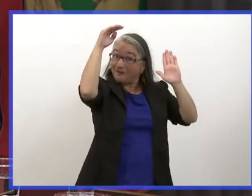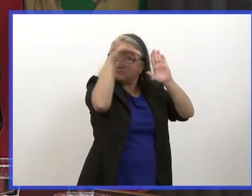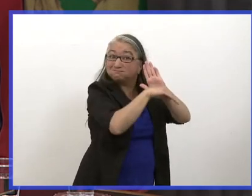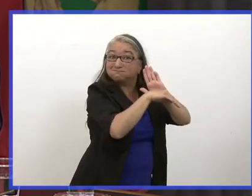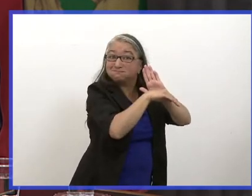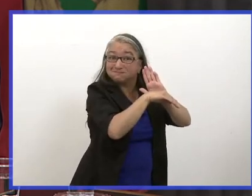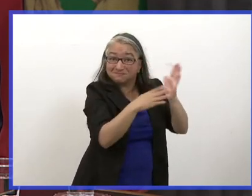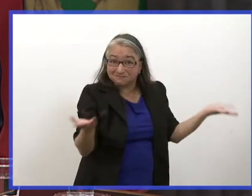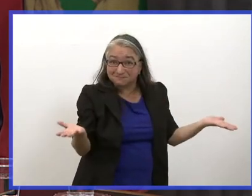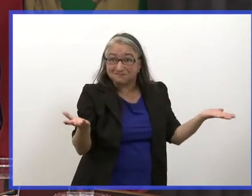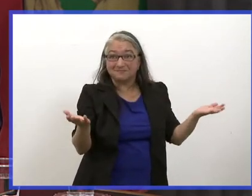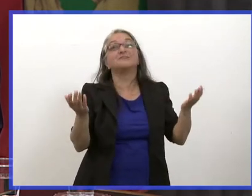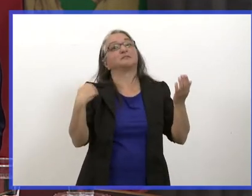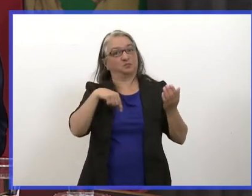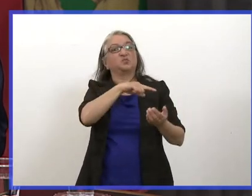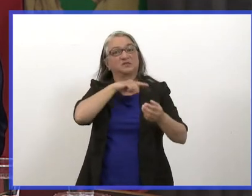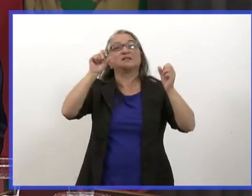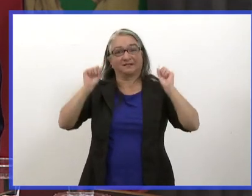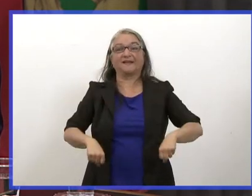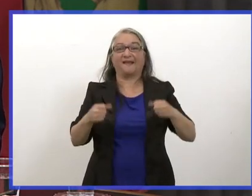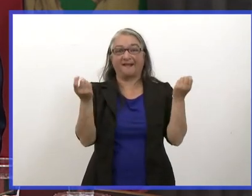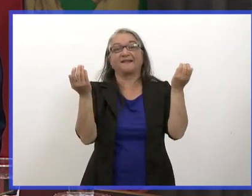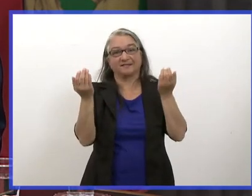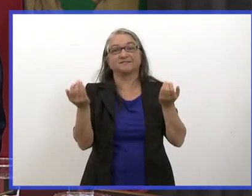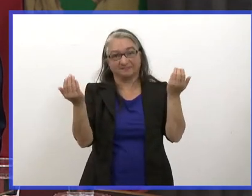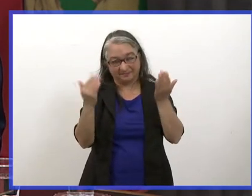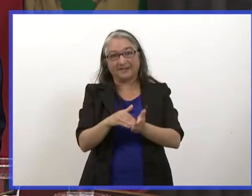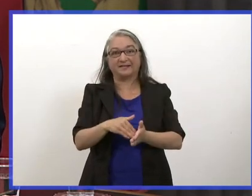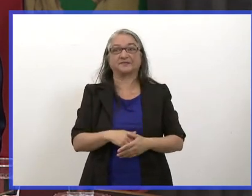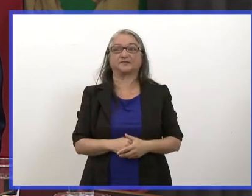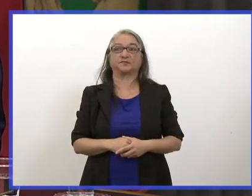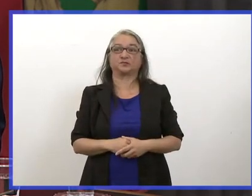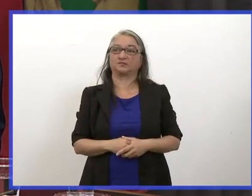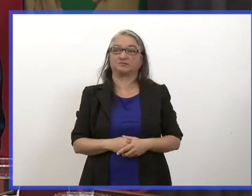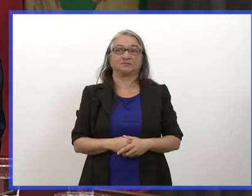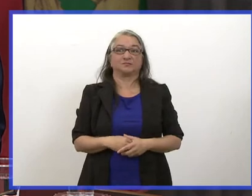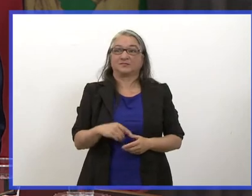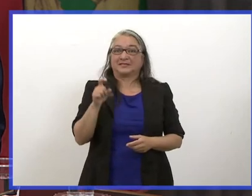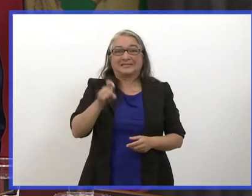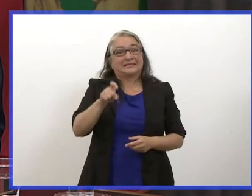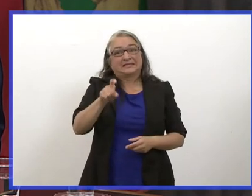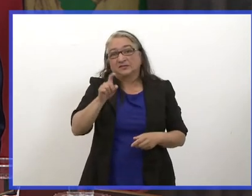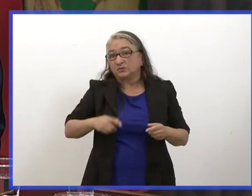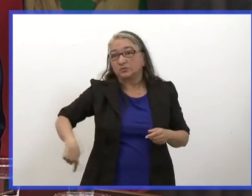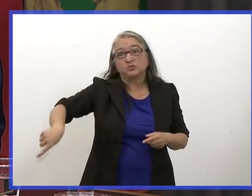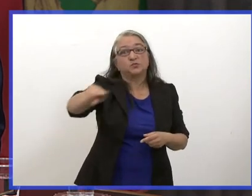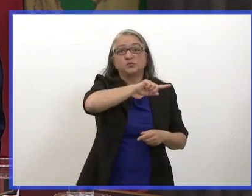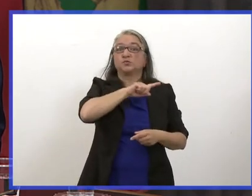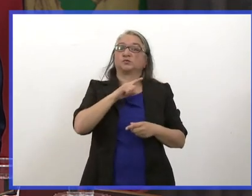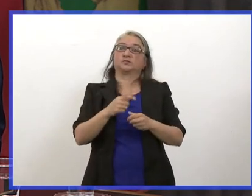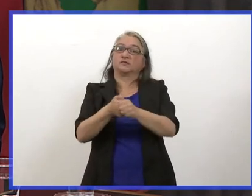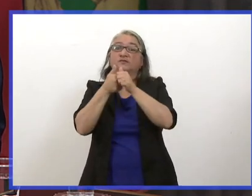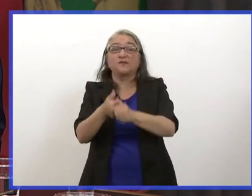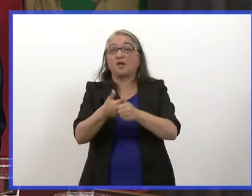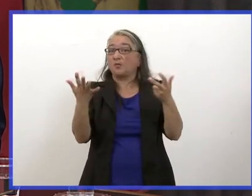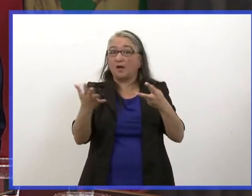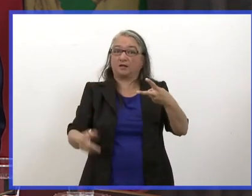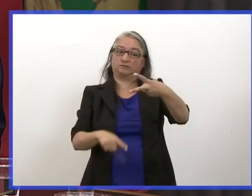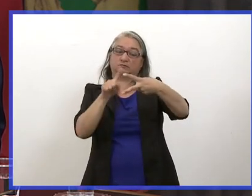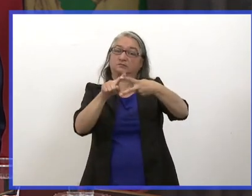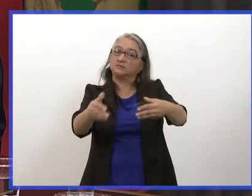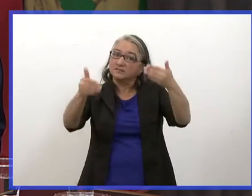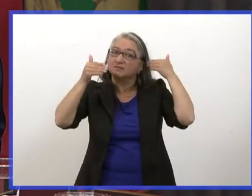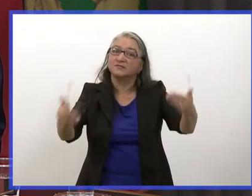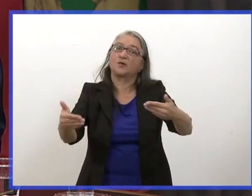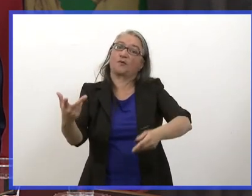if we do two things. Go and get a vaccine. If you've had one, sign up to get another one as soon as you're eligible. I'm looking forward to